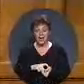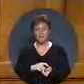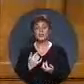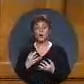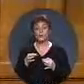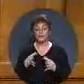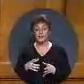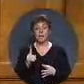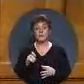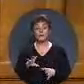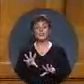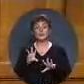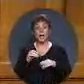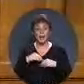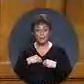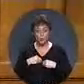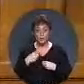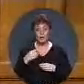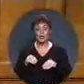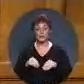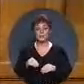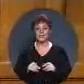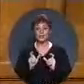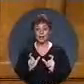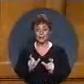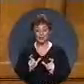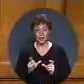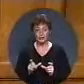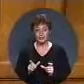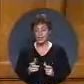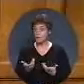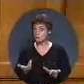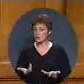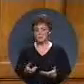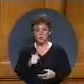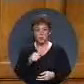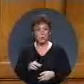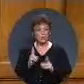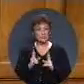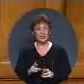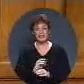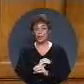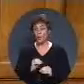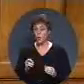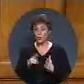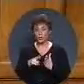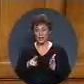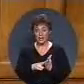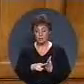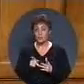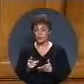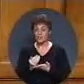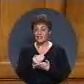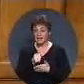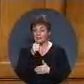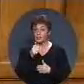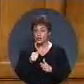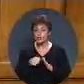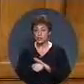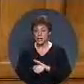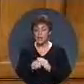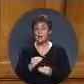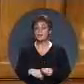trip violated every one of those rules to keep it secret. Further, a minister must be present on these